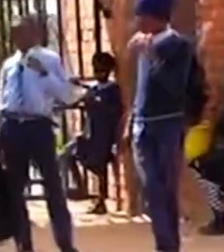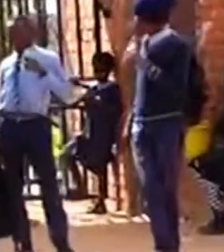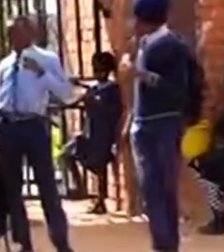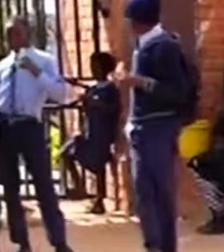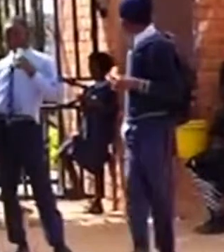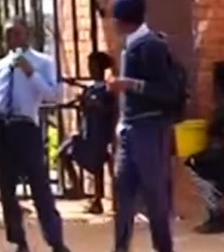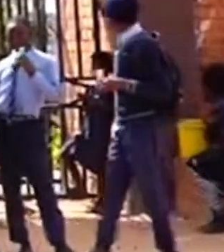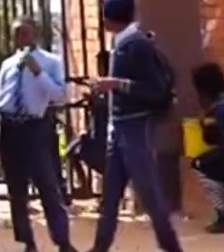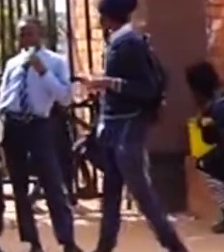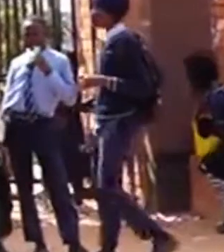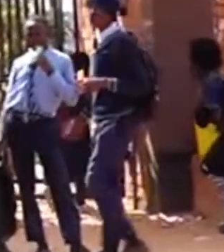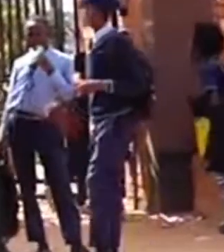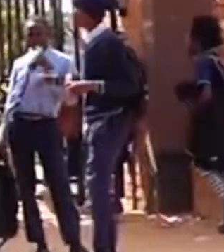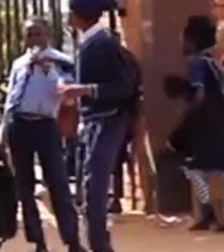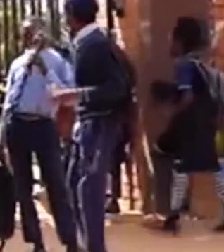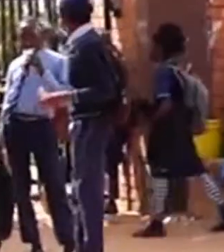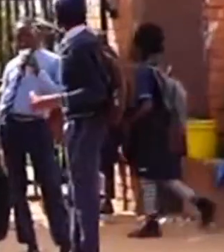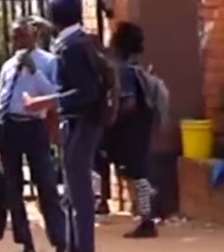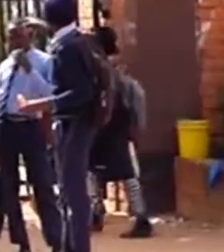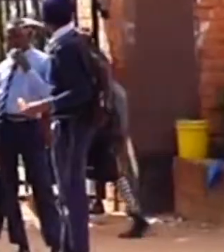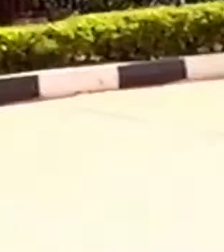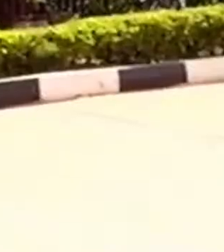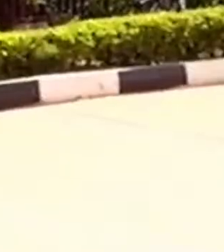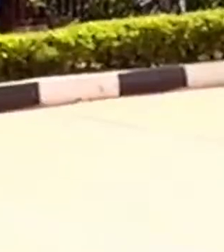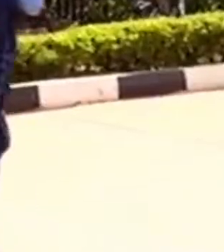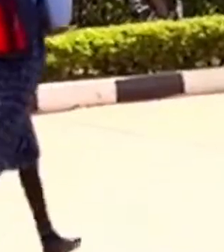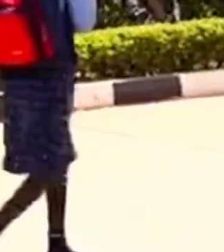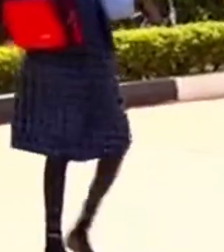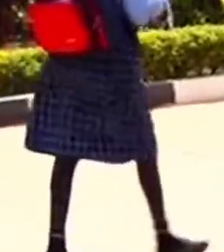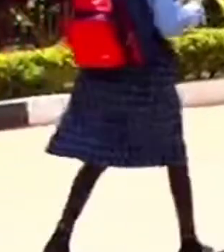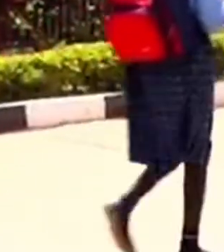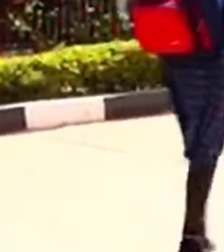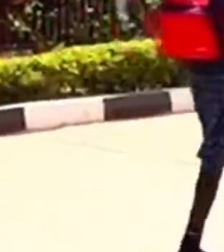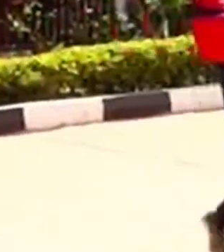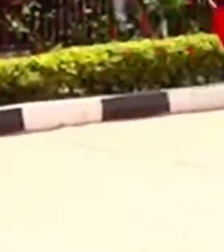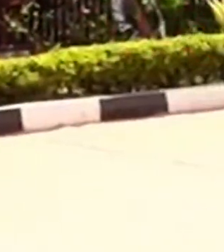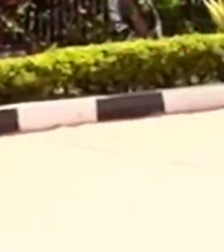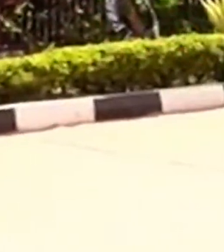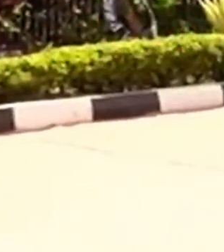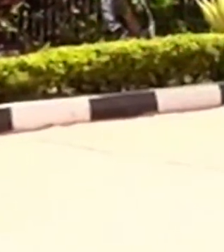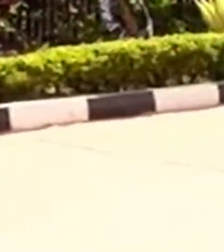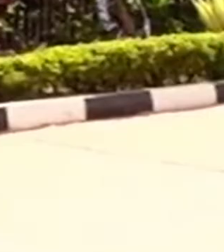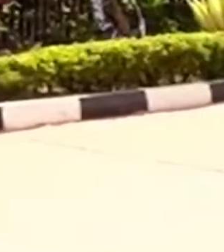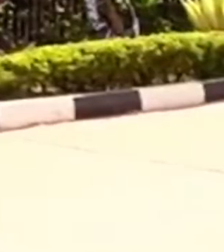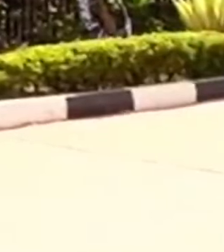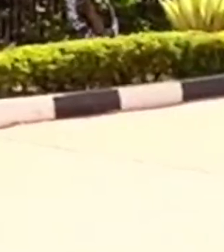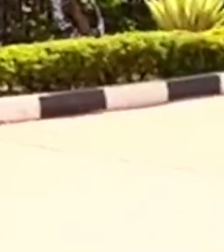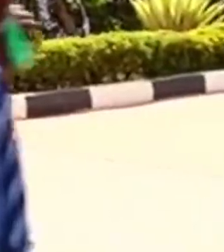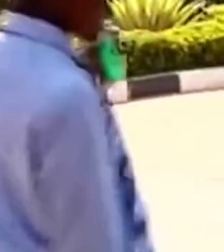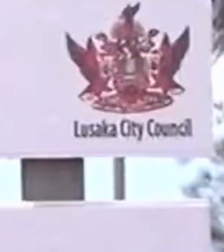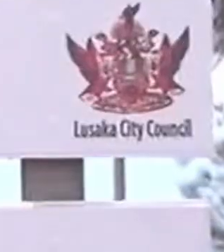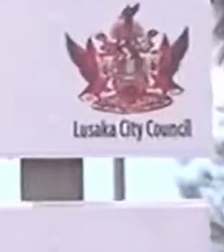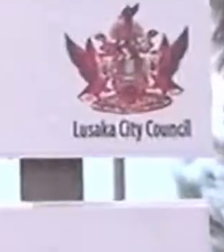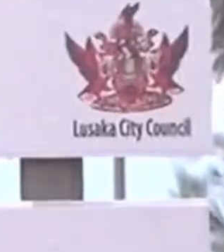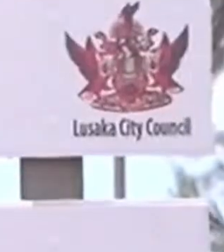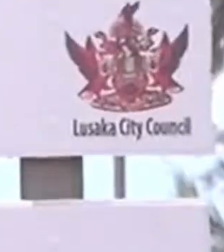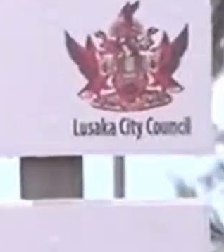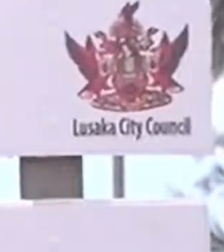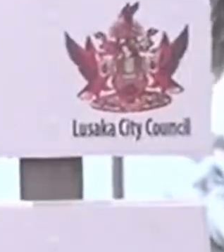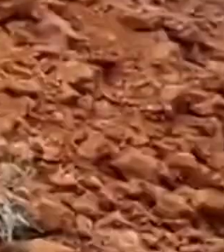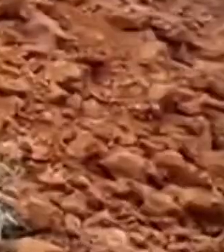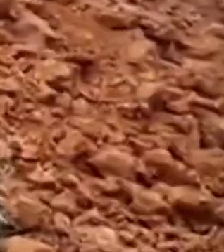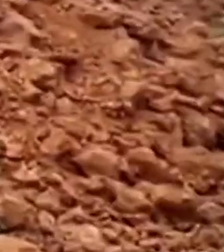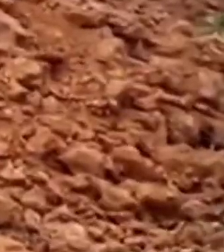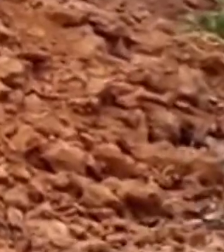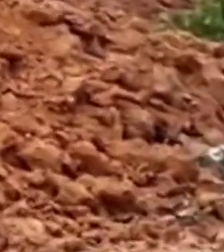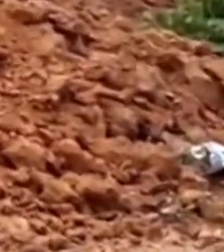This is Tiende Pamozi Primary School, situated in SOS area. Here, construction of a